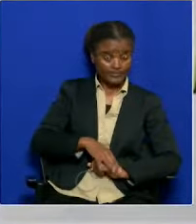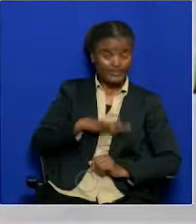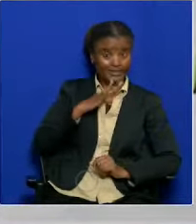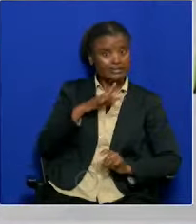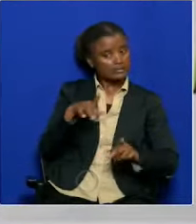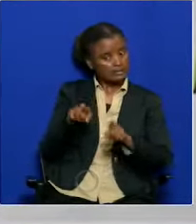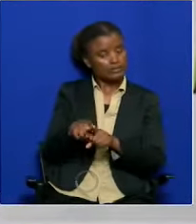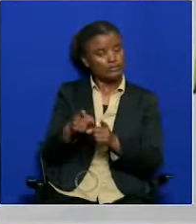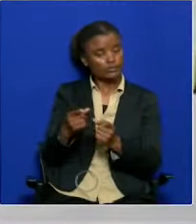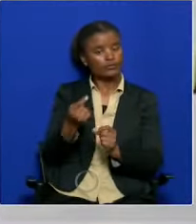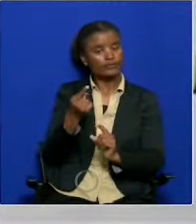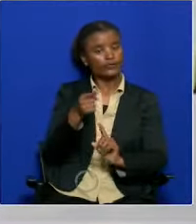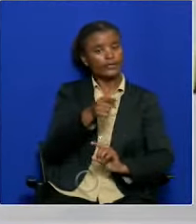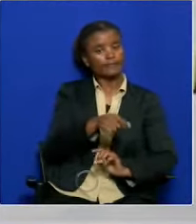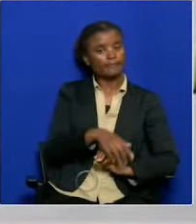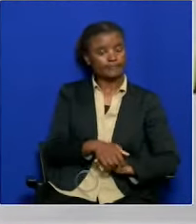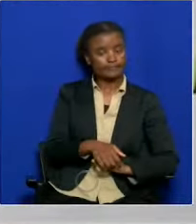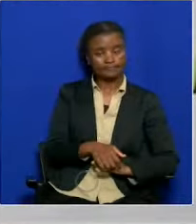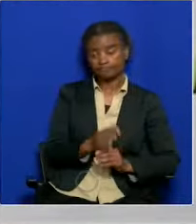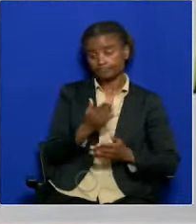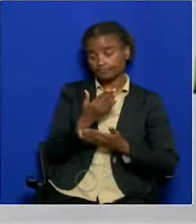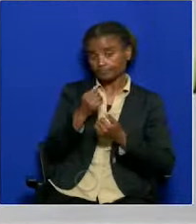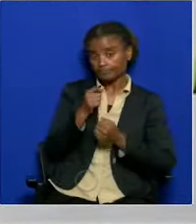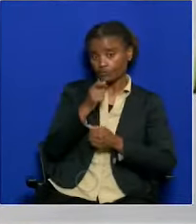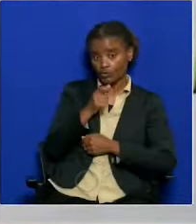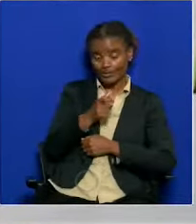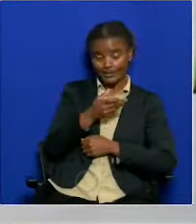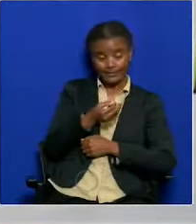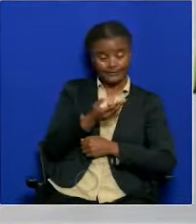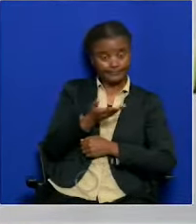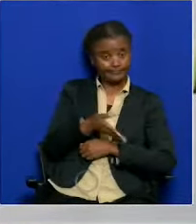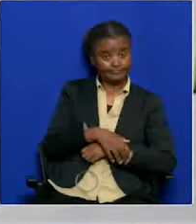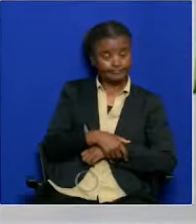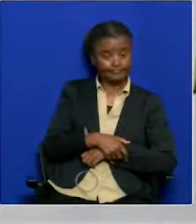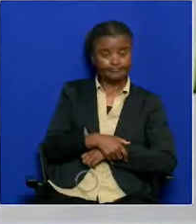I don't know if you have a comment, General. Yeah.